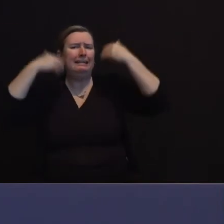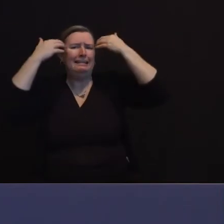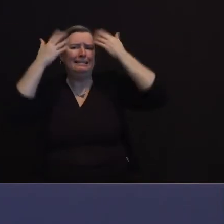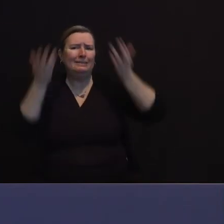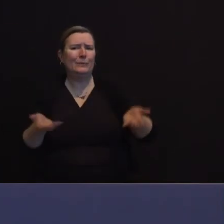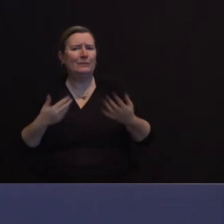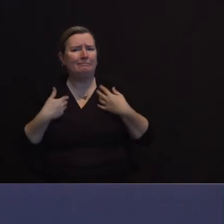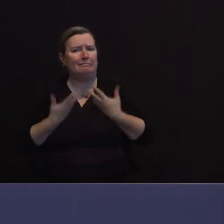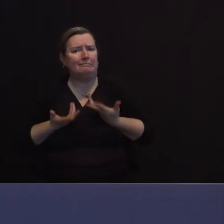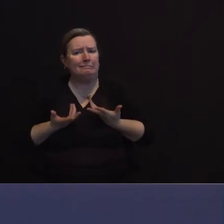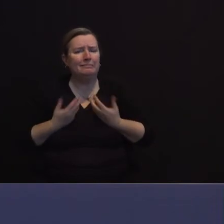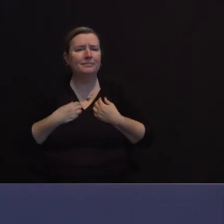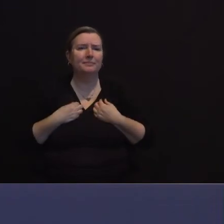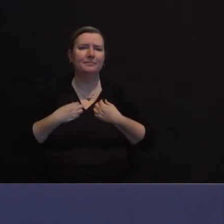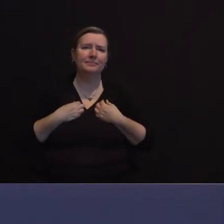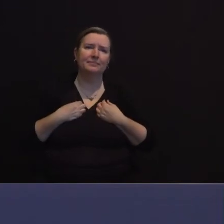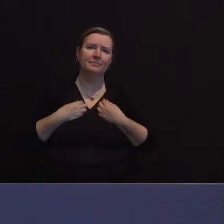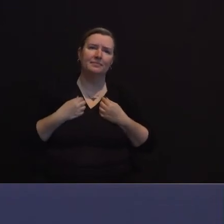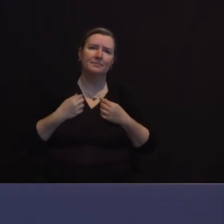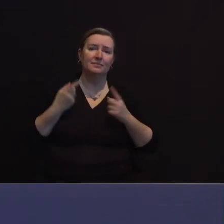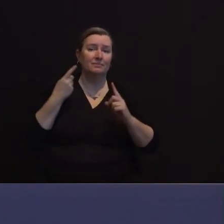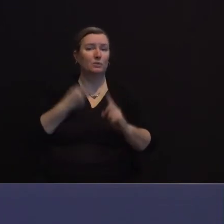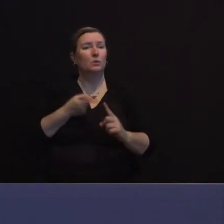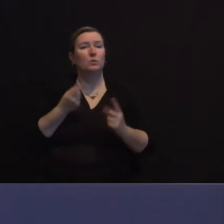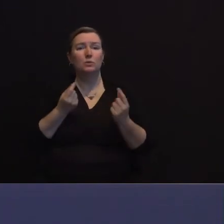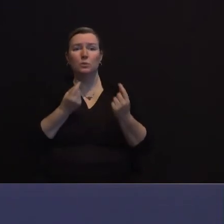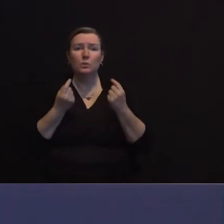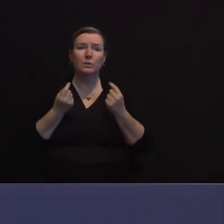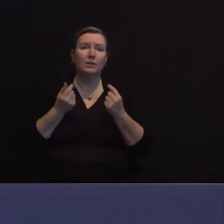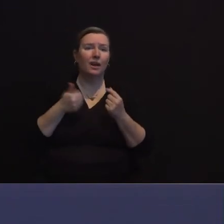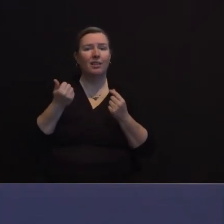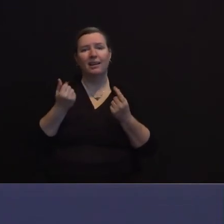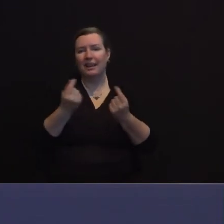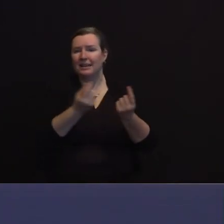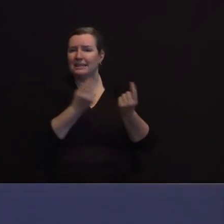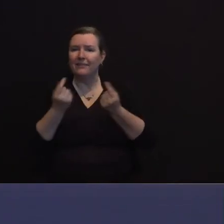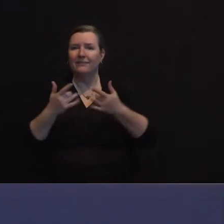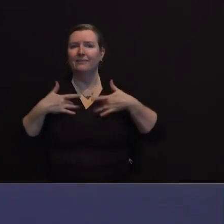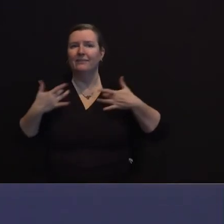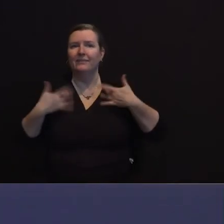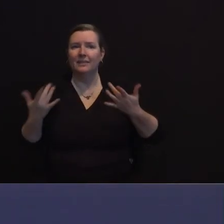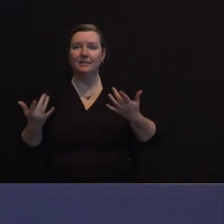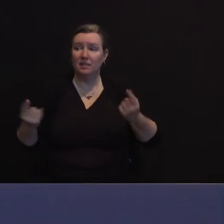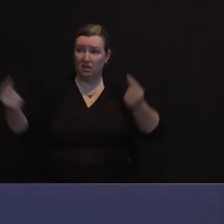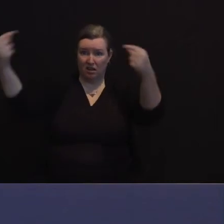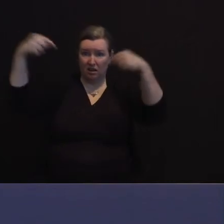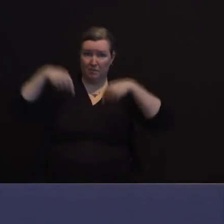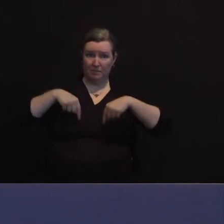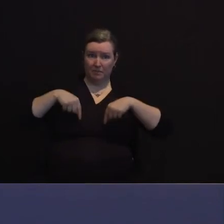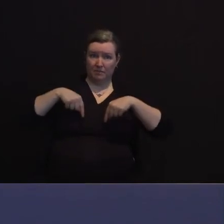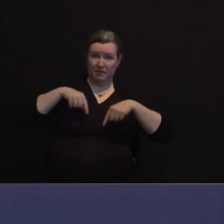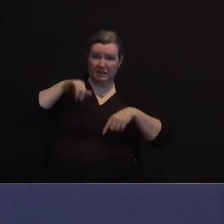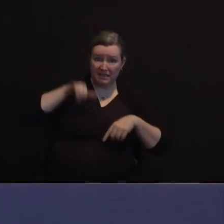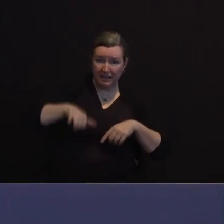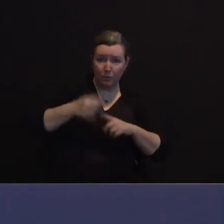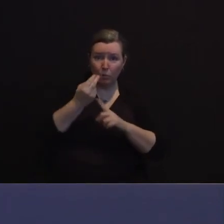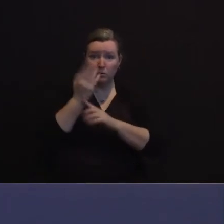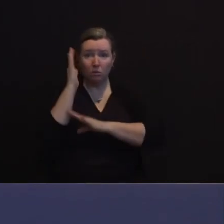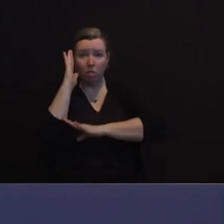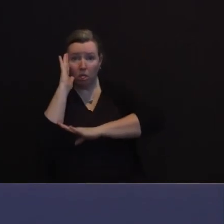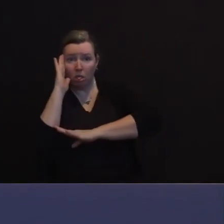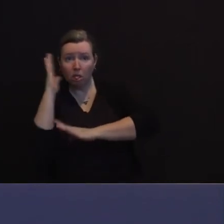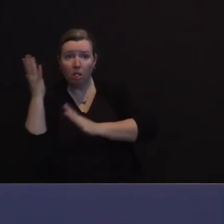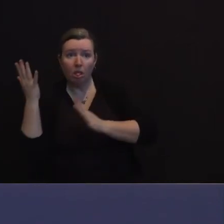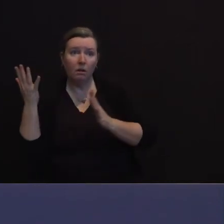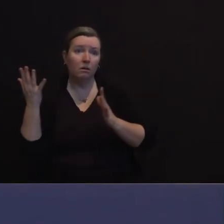the adjacent activities that go with that you're gathering, you're on the road by definition, you got to be in a hotel or staying at somebody else's house